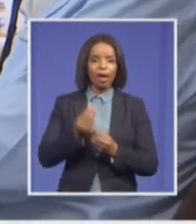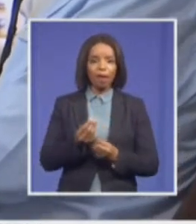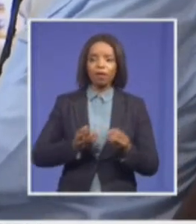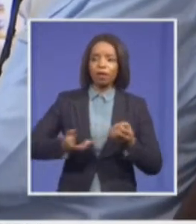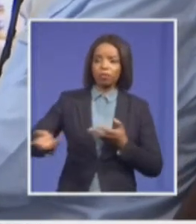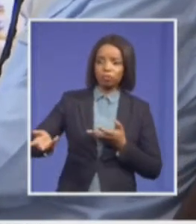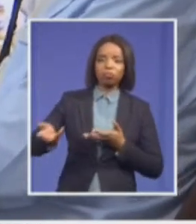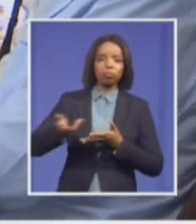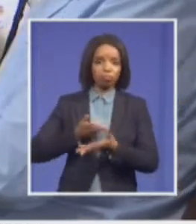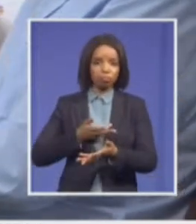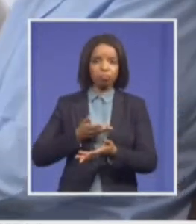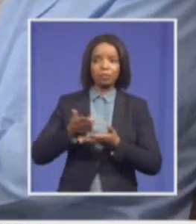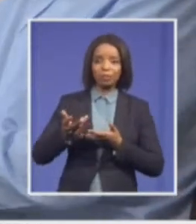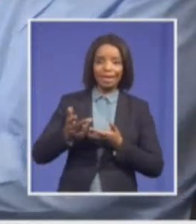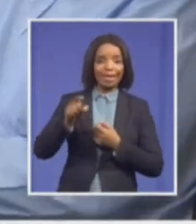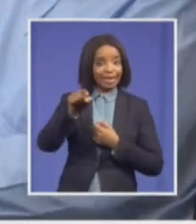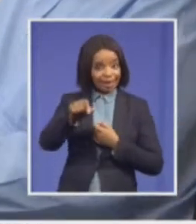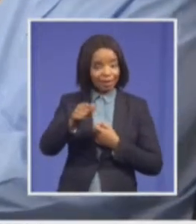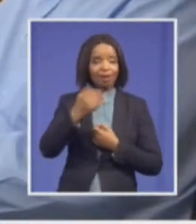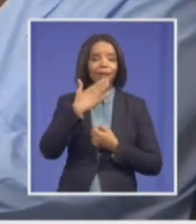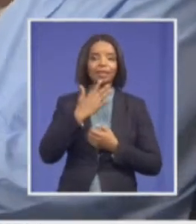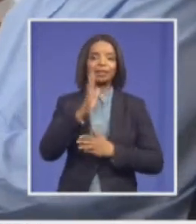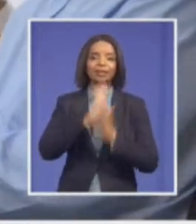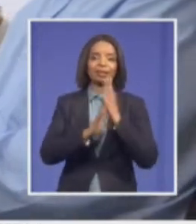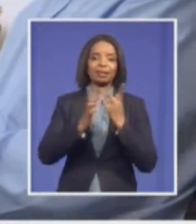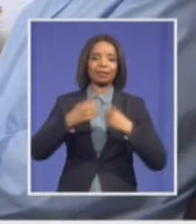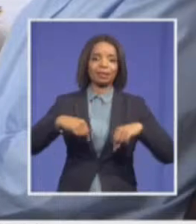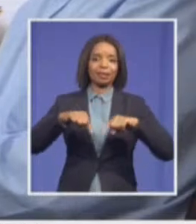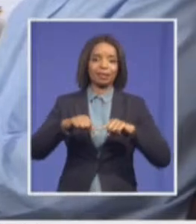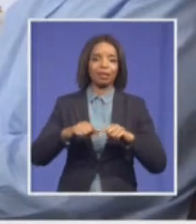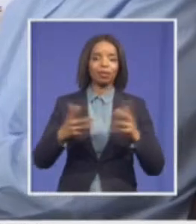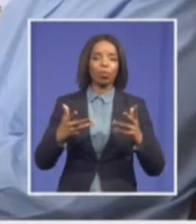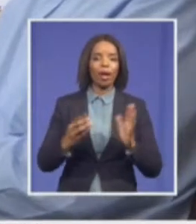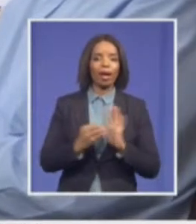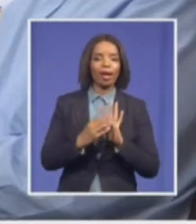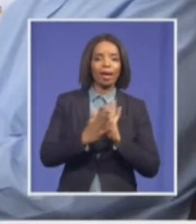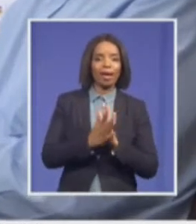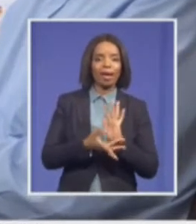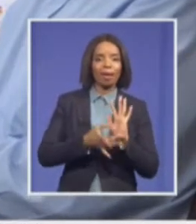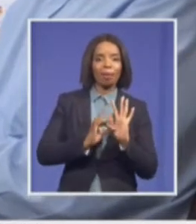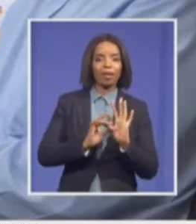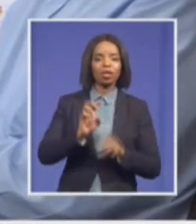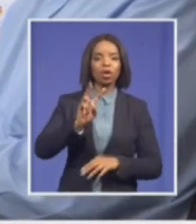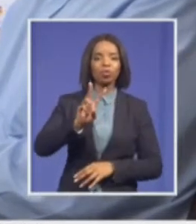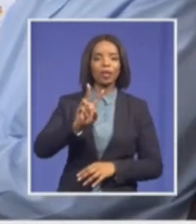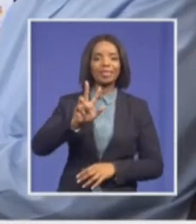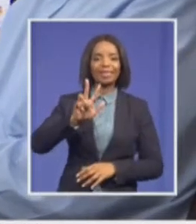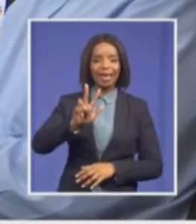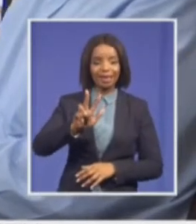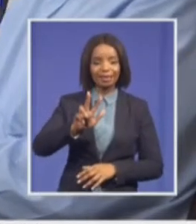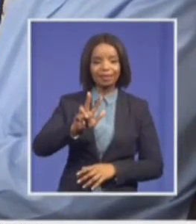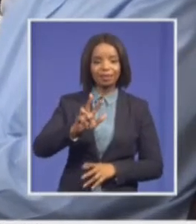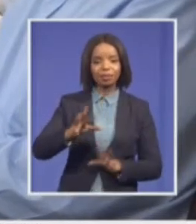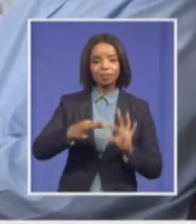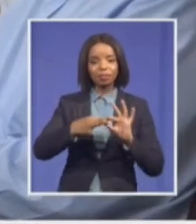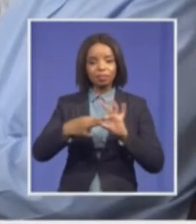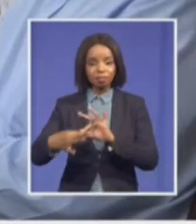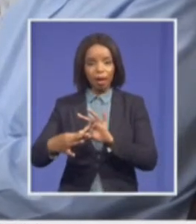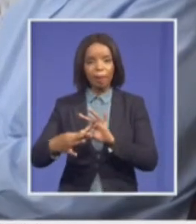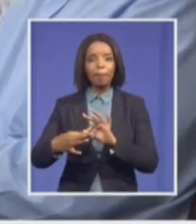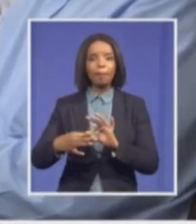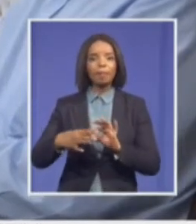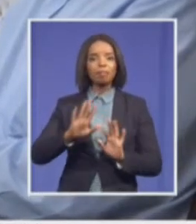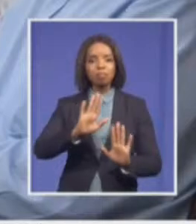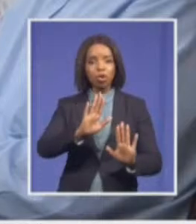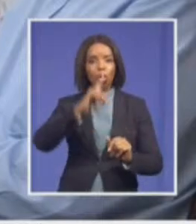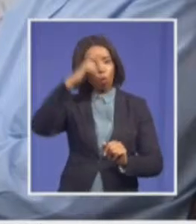page 28, around the wisdom on, on how you're going to handle this issue. And maybe let's